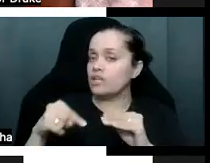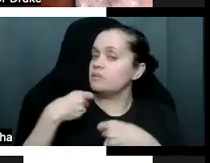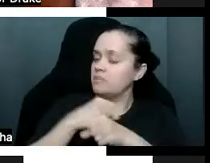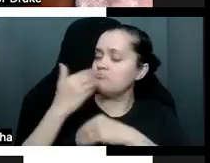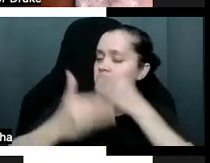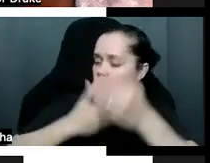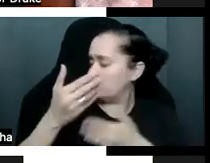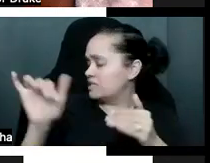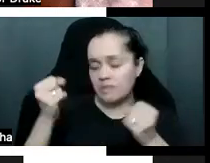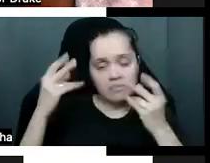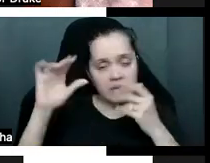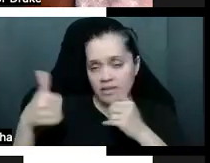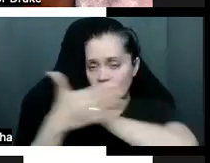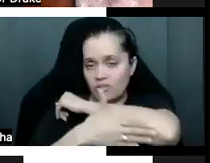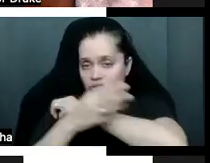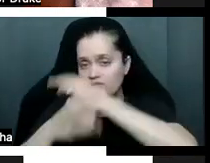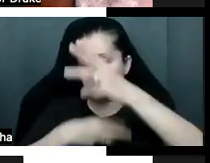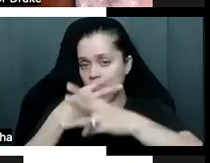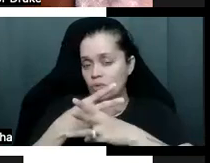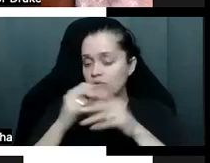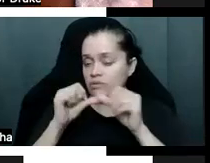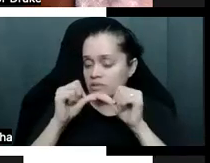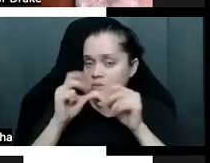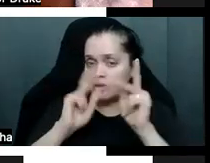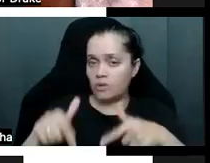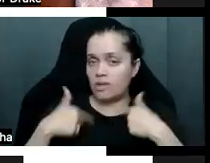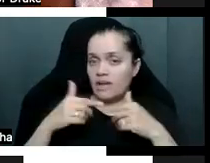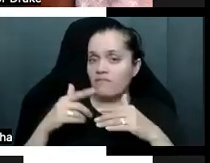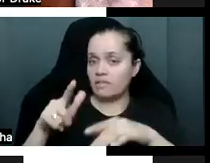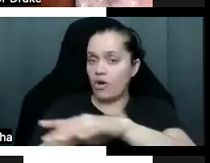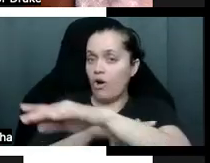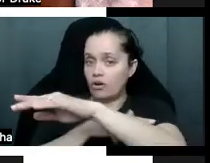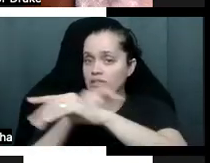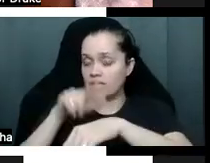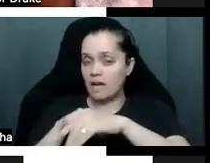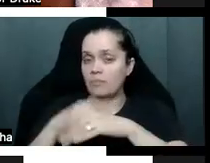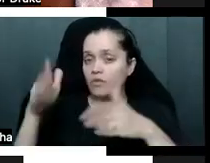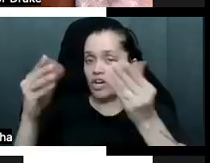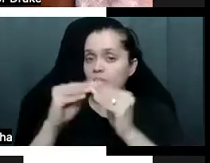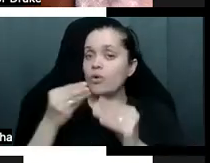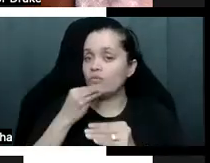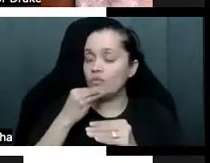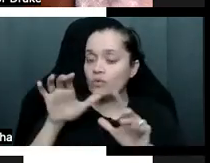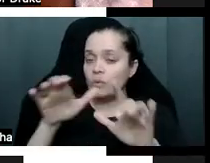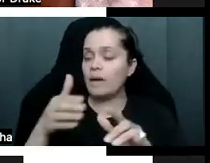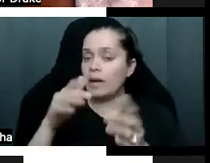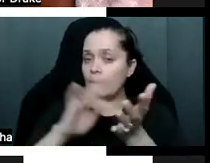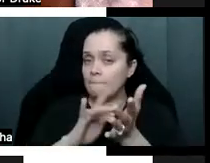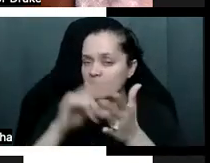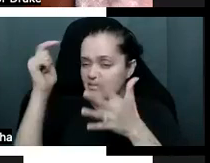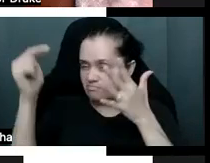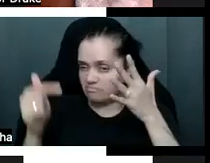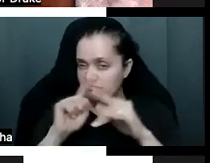like many other countries in the world, in keeping people alive longer, providing more food, doing better medicine, those sorts